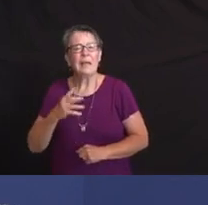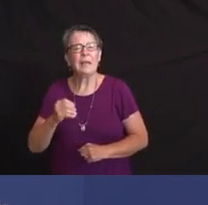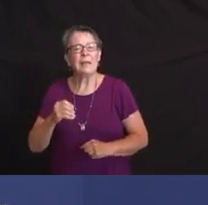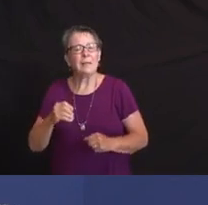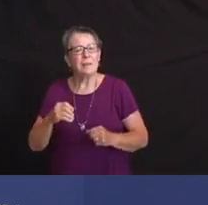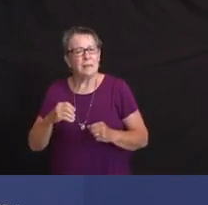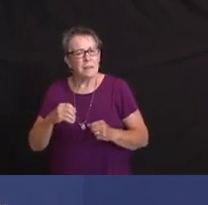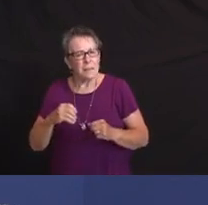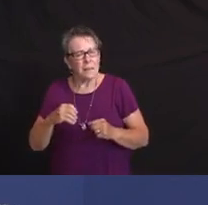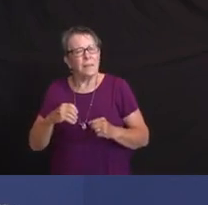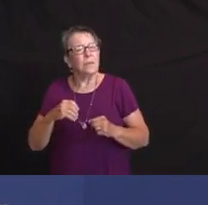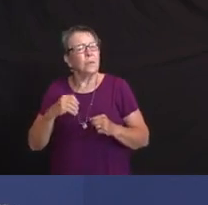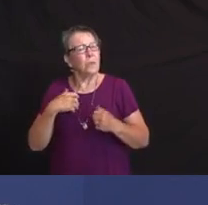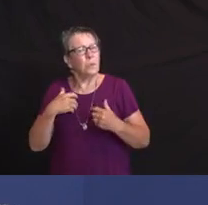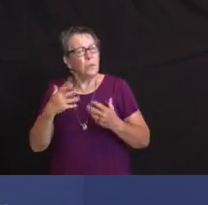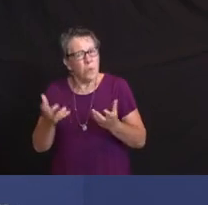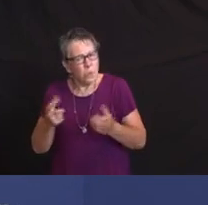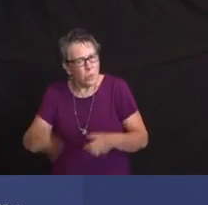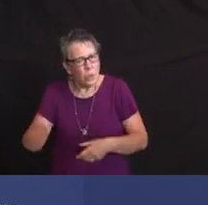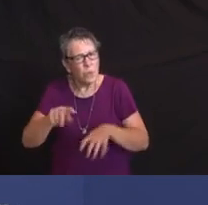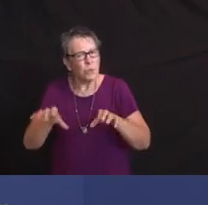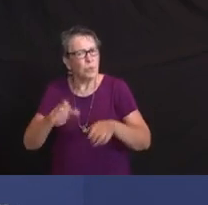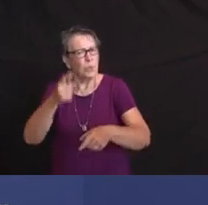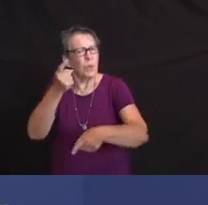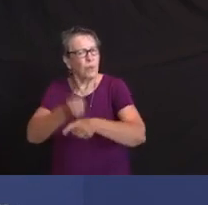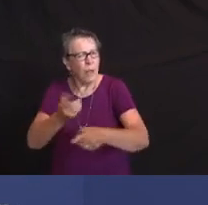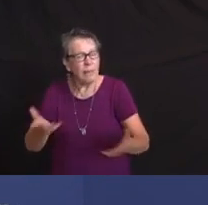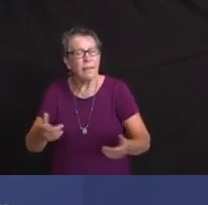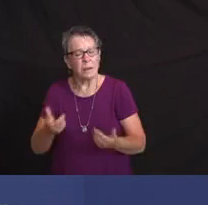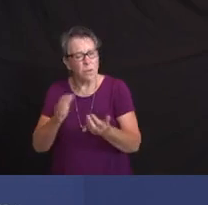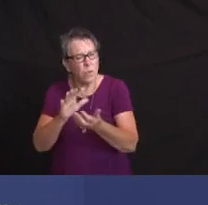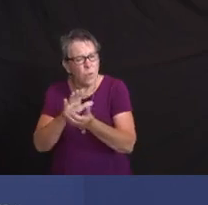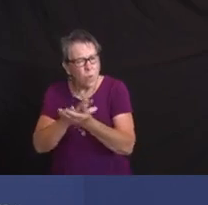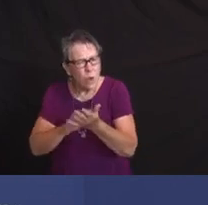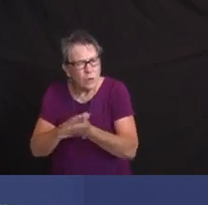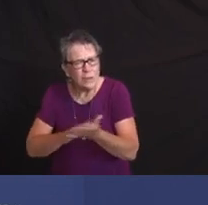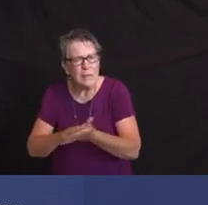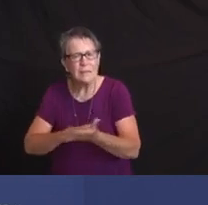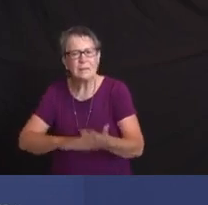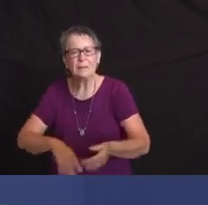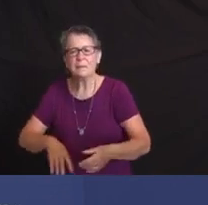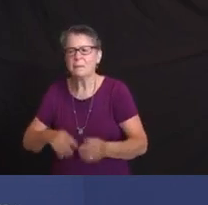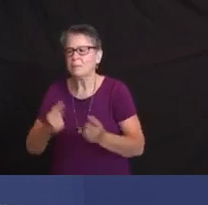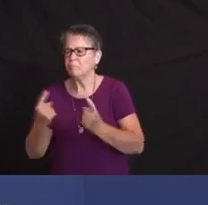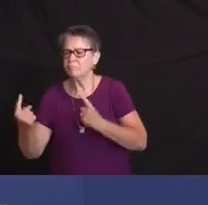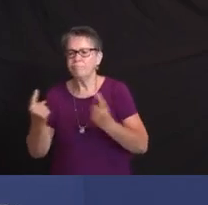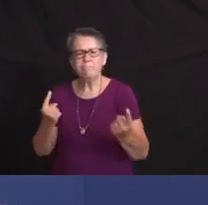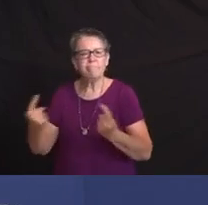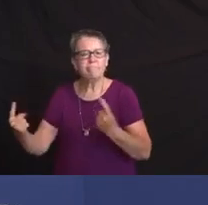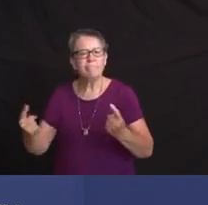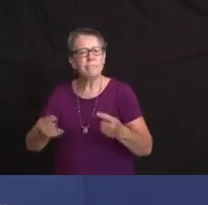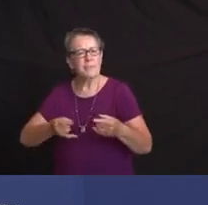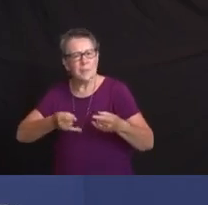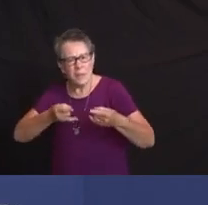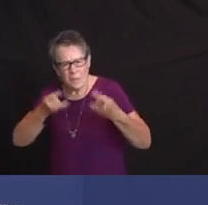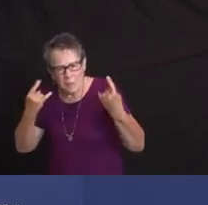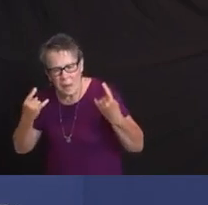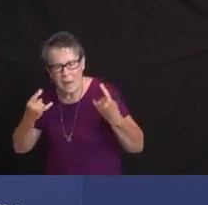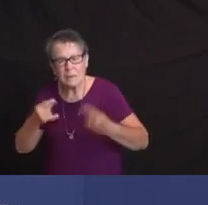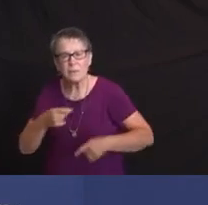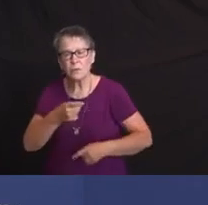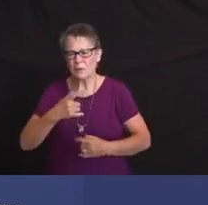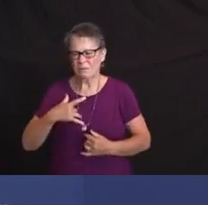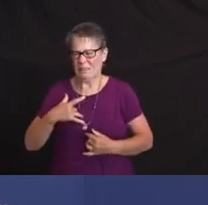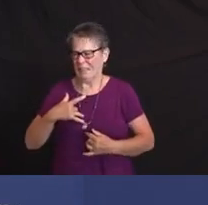preventive strategies, washing our hands frequently, physically distancing, staying home when you're sick, and getting